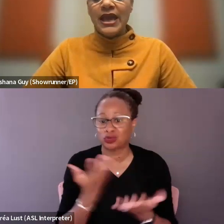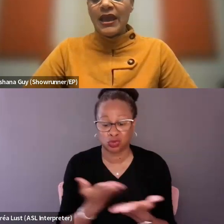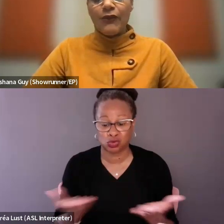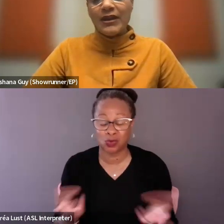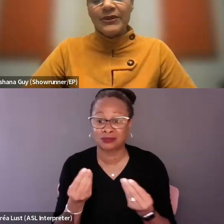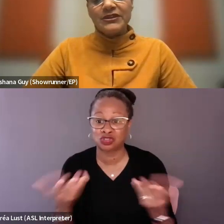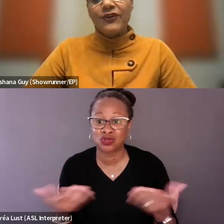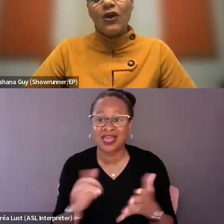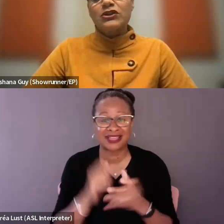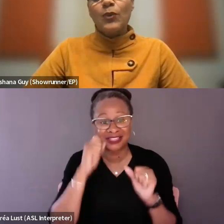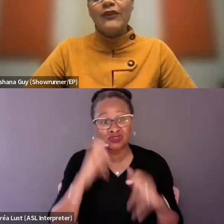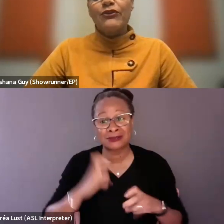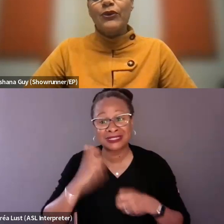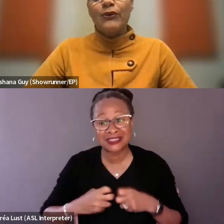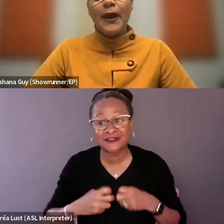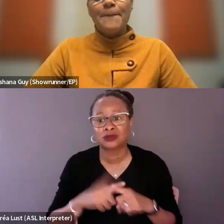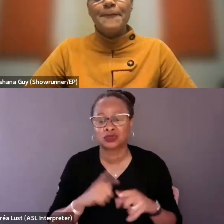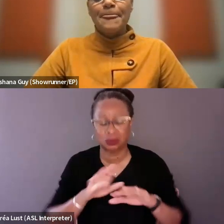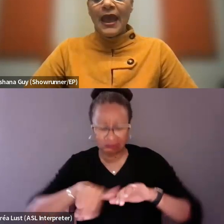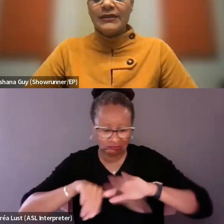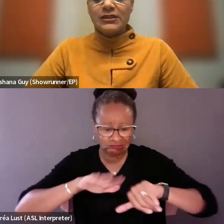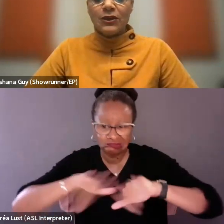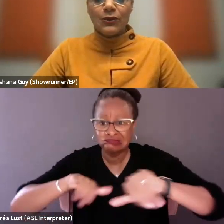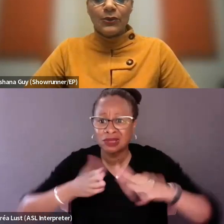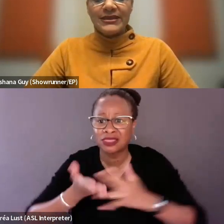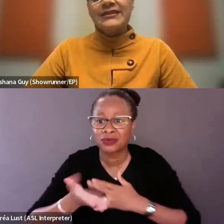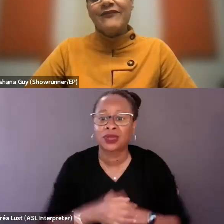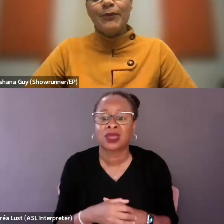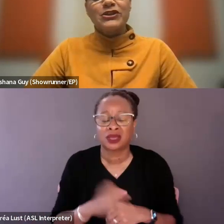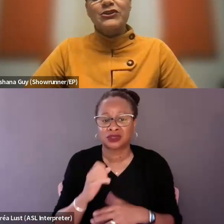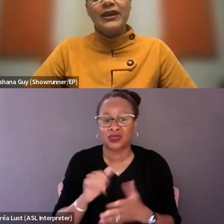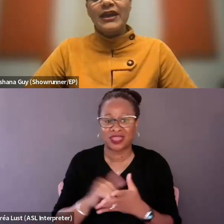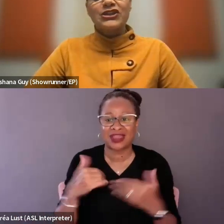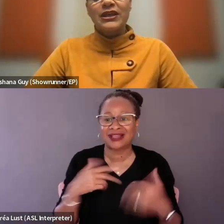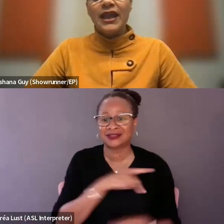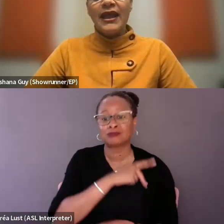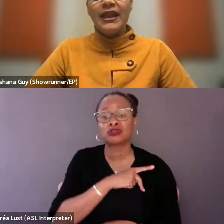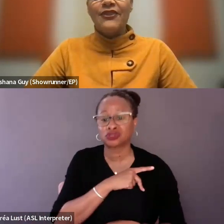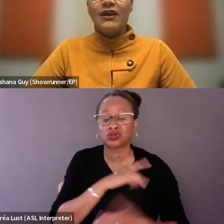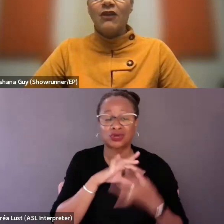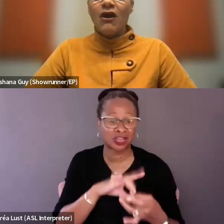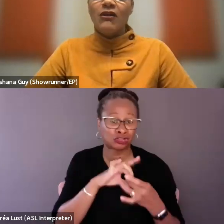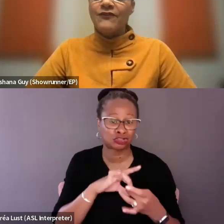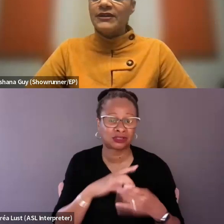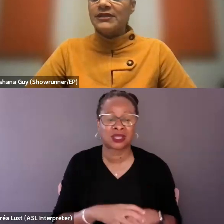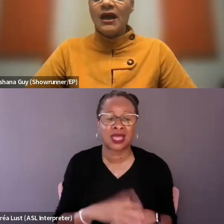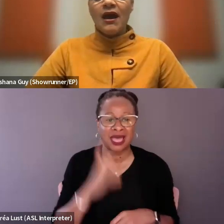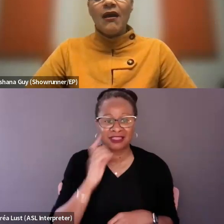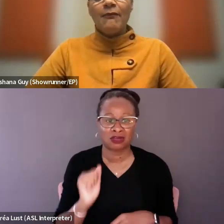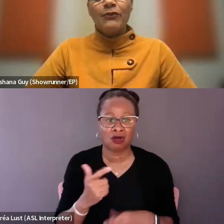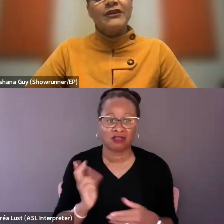that's incredibly difficult to wade through. And so it does have a personal connection. And I think all of